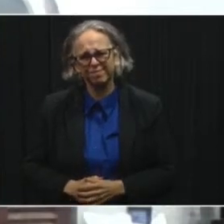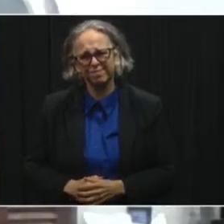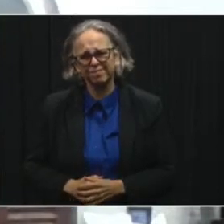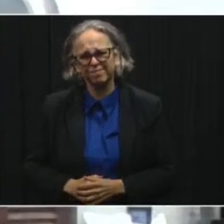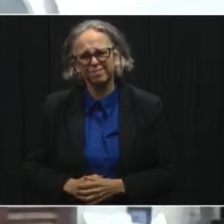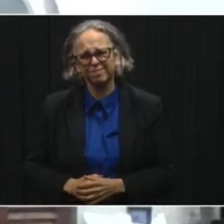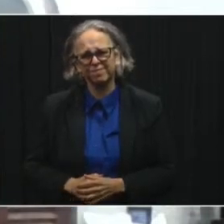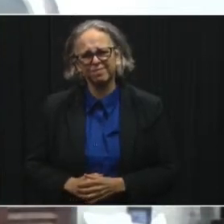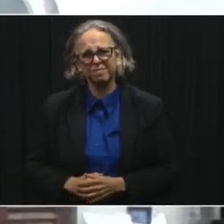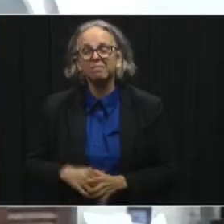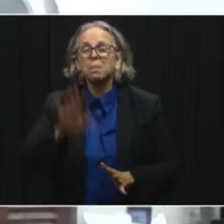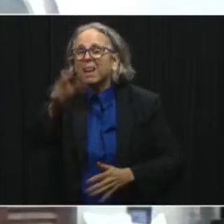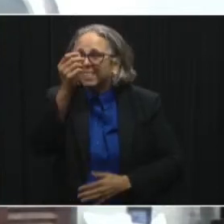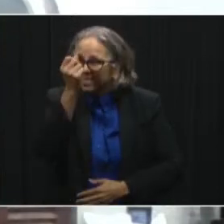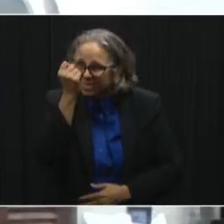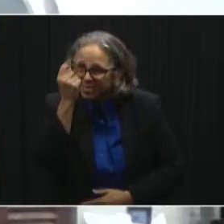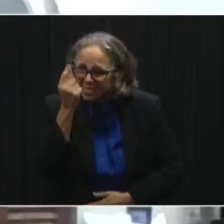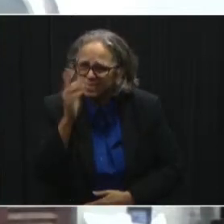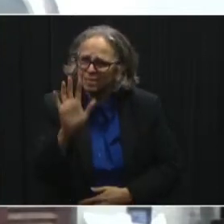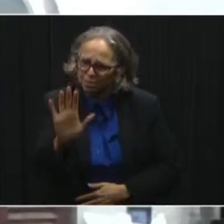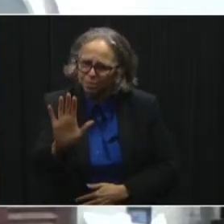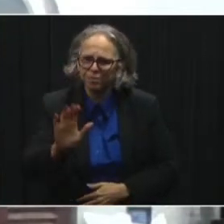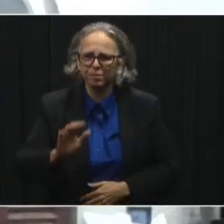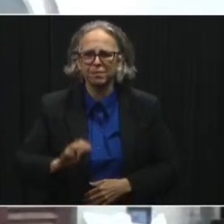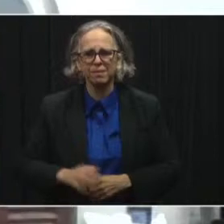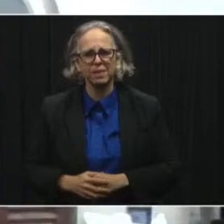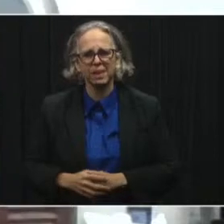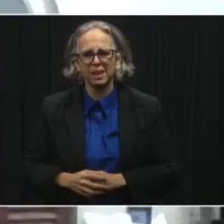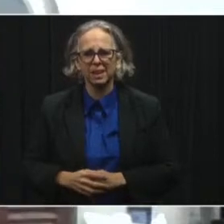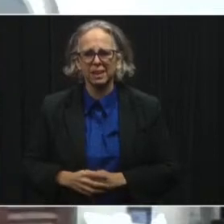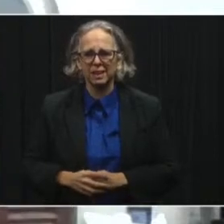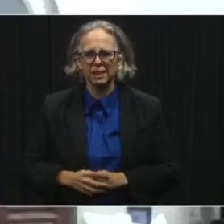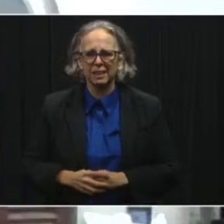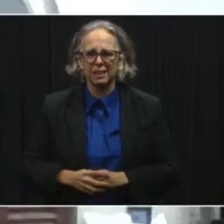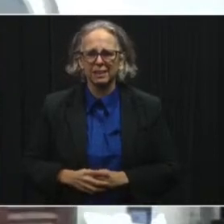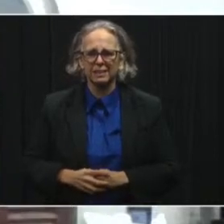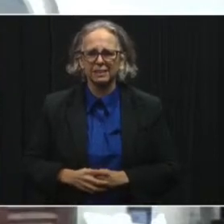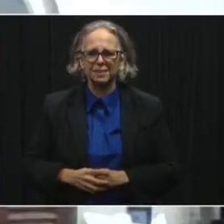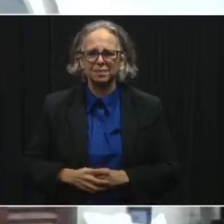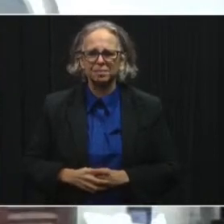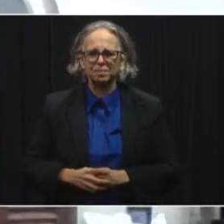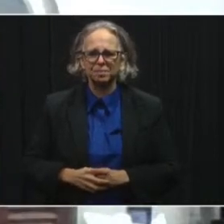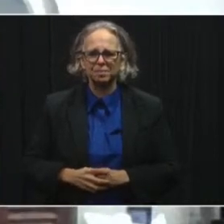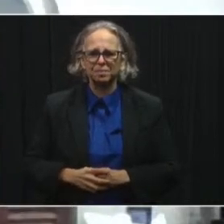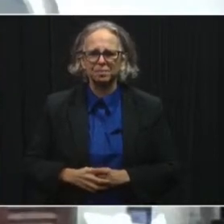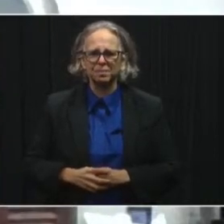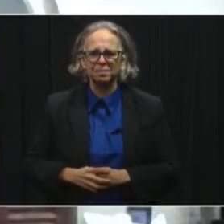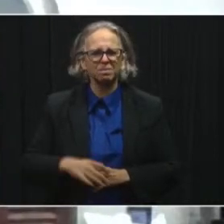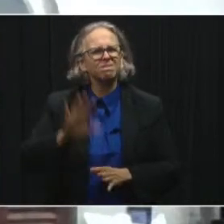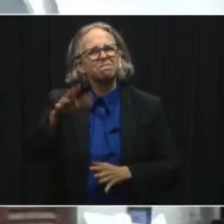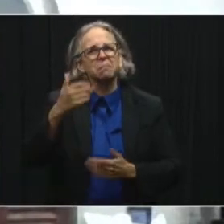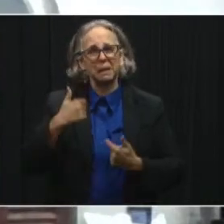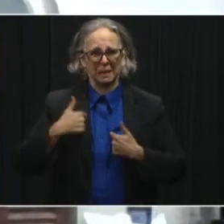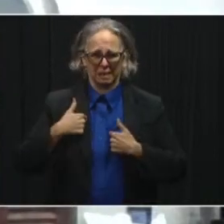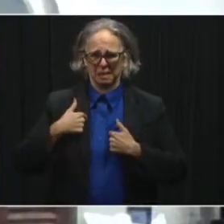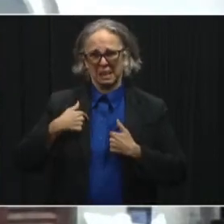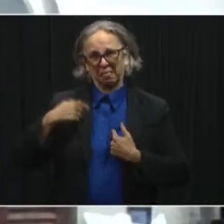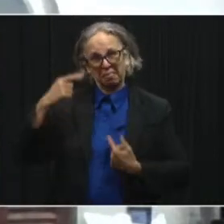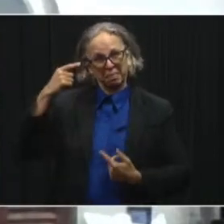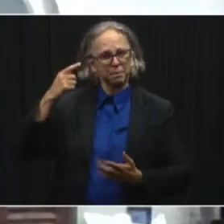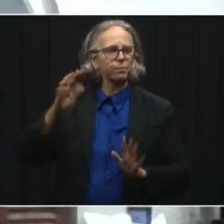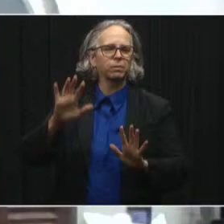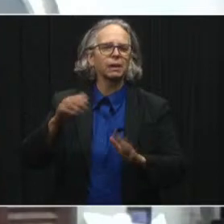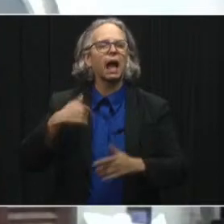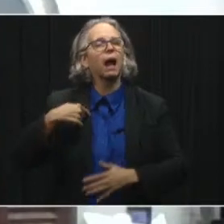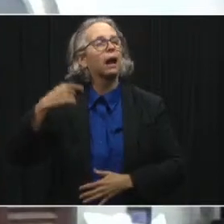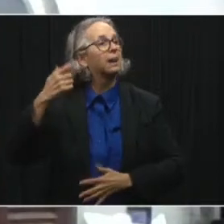But in my heart of hearts, I can't help but think it wouldn't bother me to have this